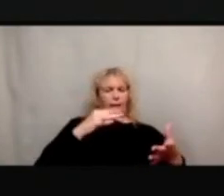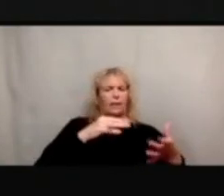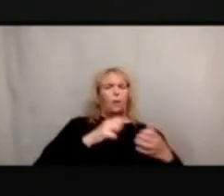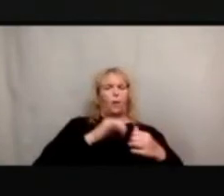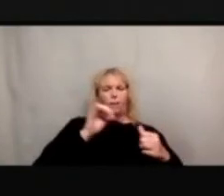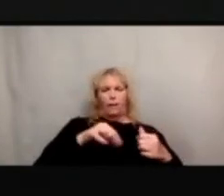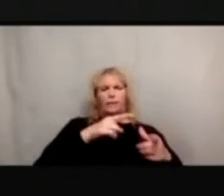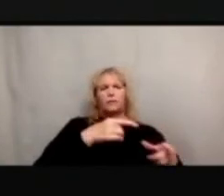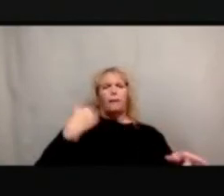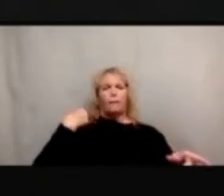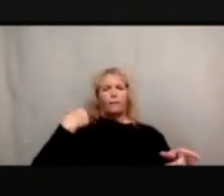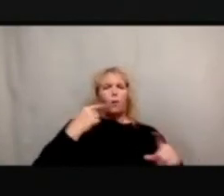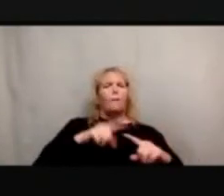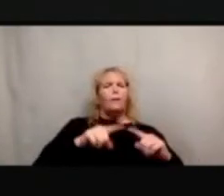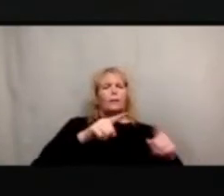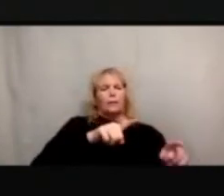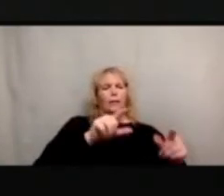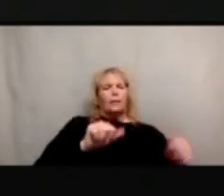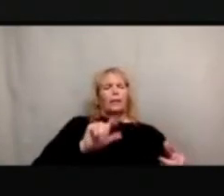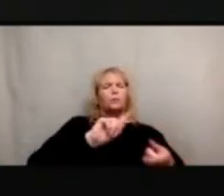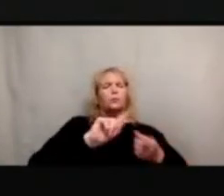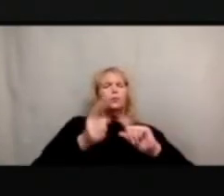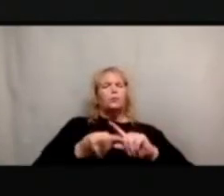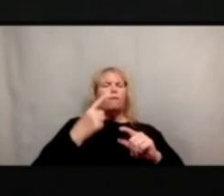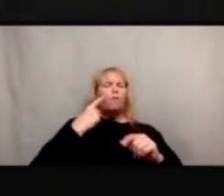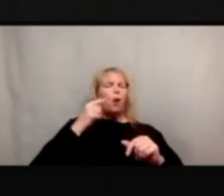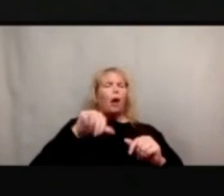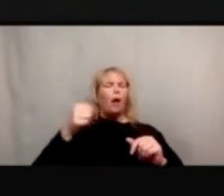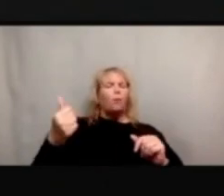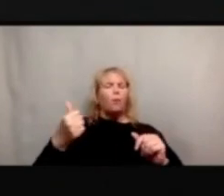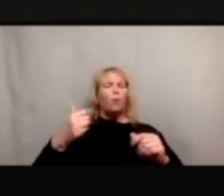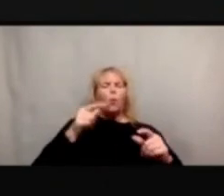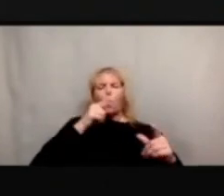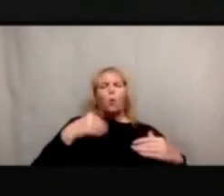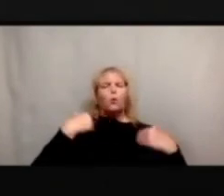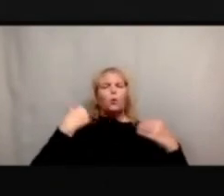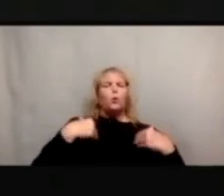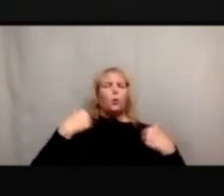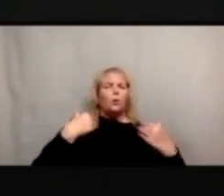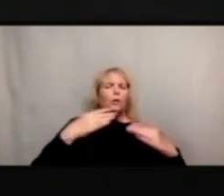also translate to other youth serving settings where those who work with